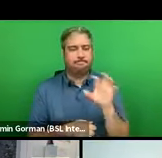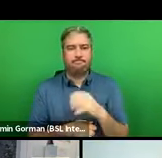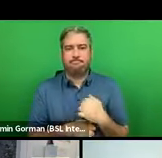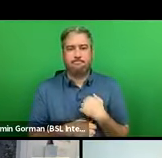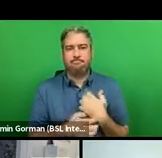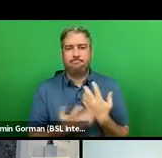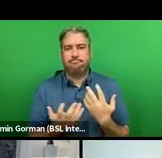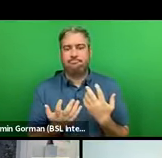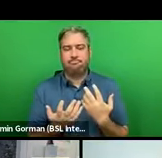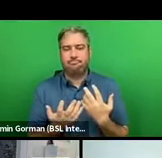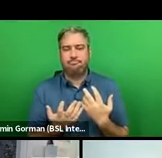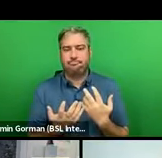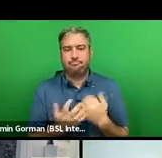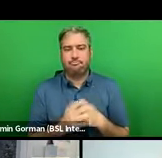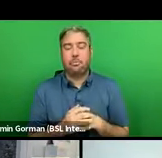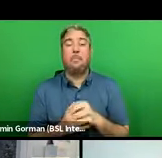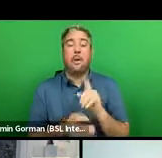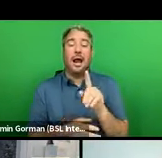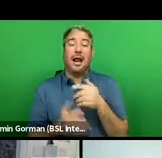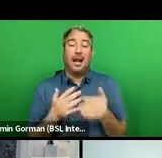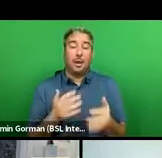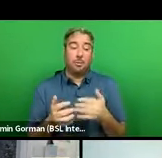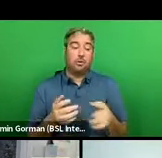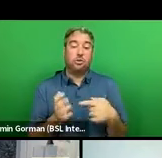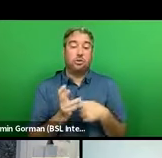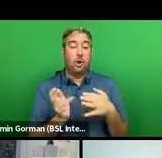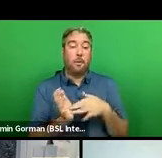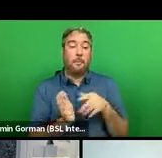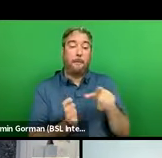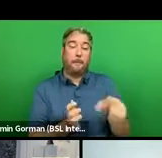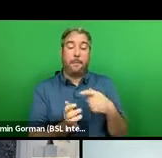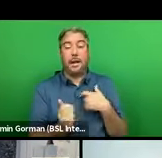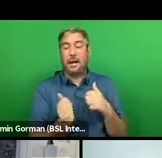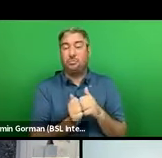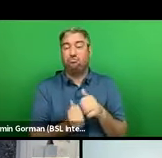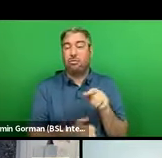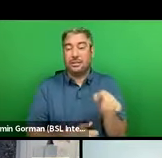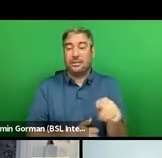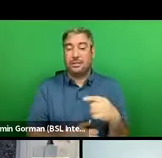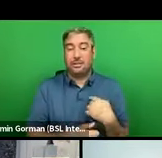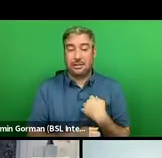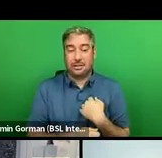Tom, I was saying, and people are in places, okay? So